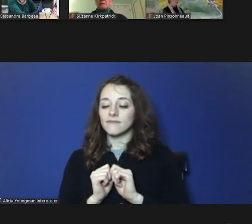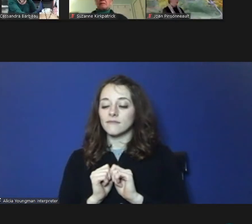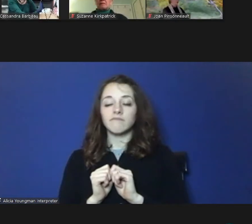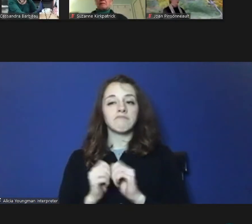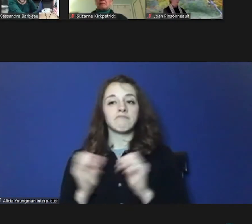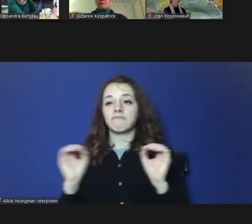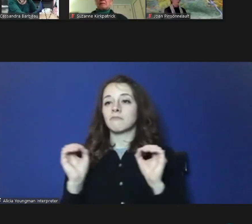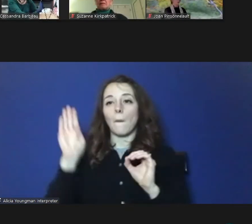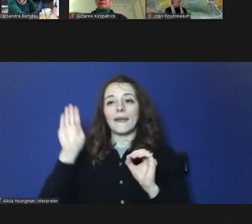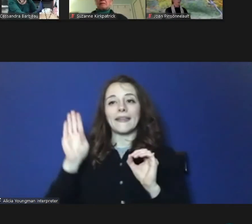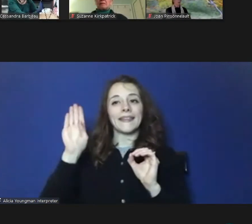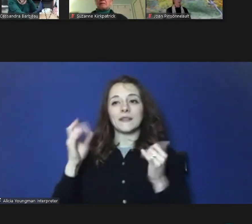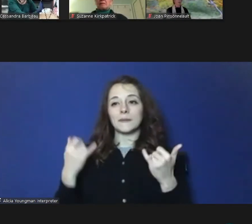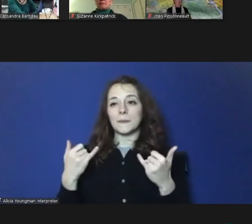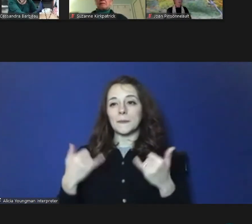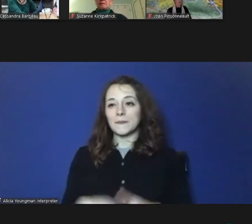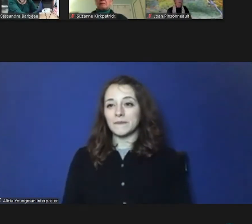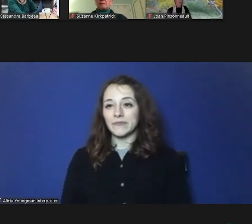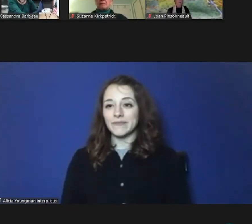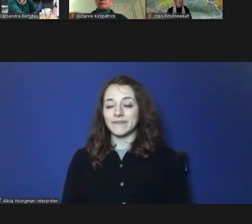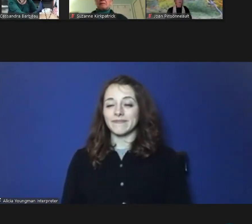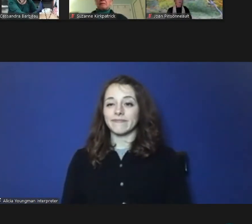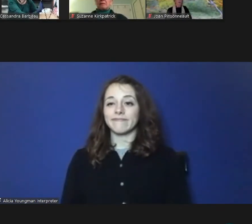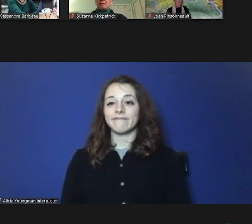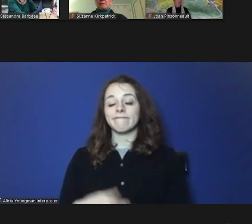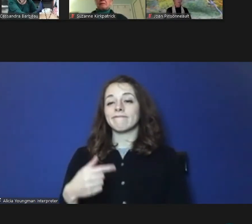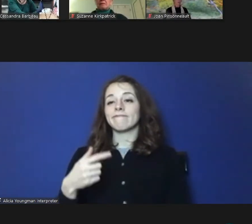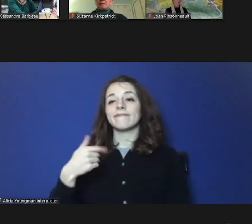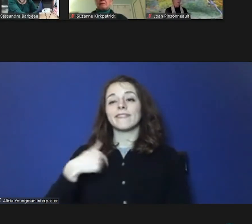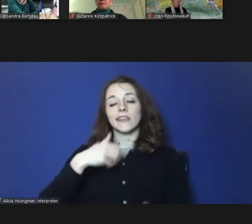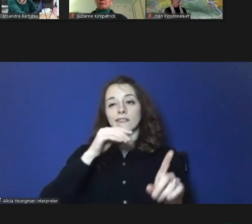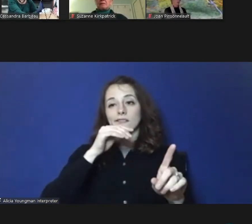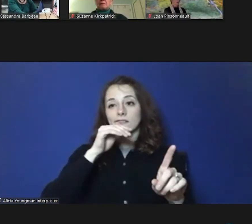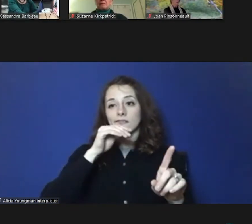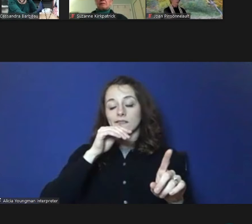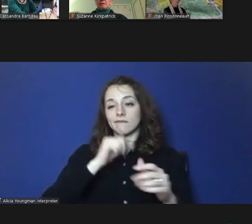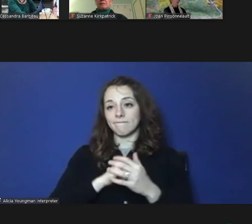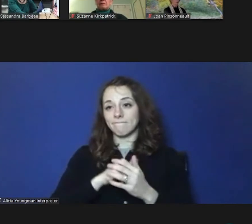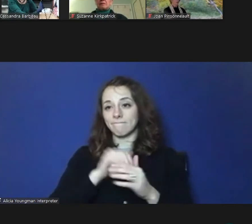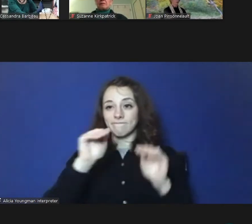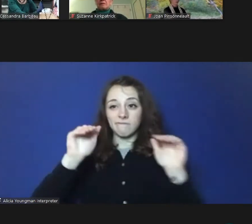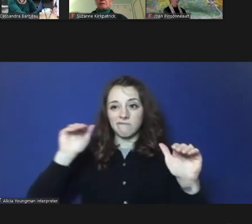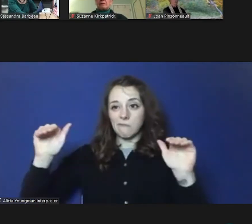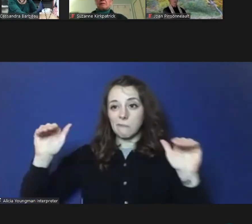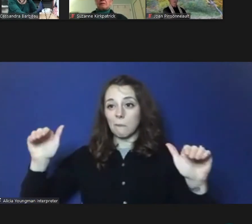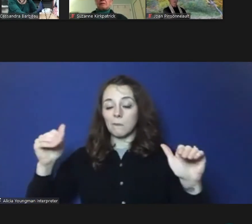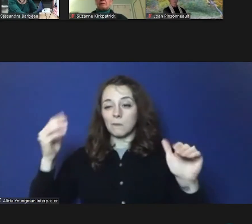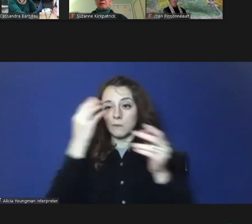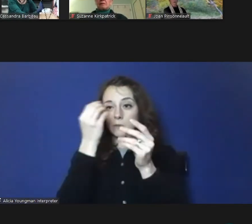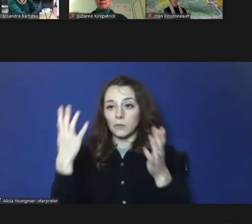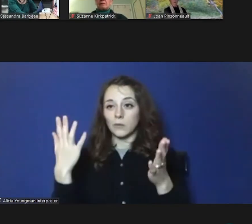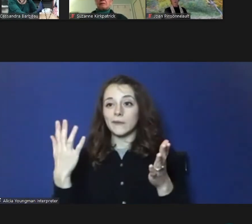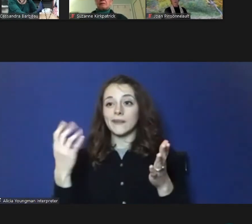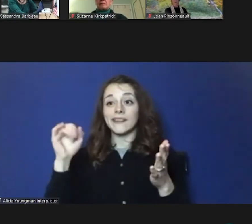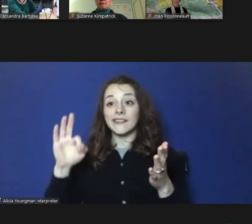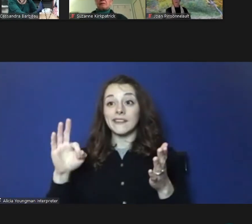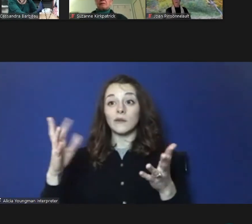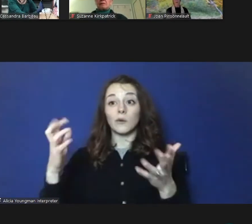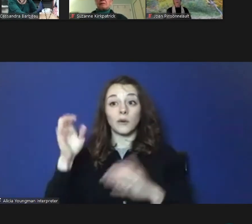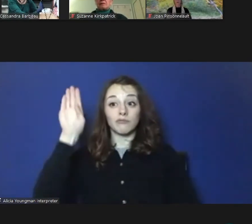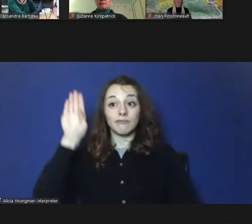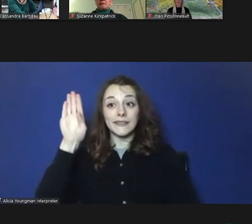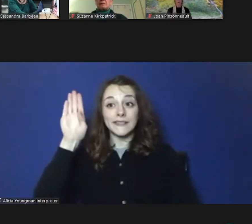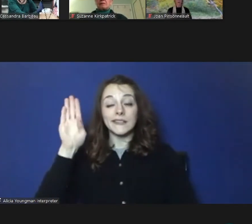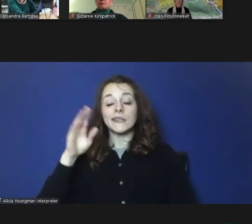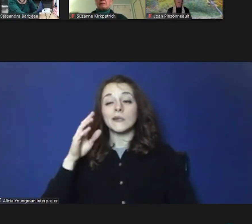There are no hands up at this point, and I guess I would just remind attendees, if you do want to raise your